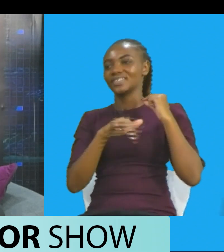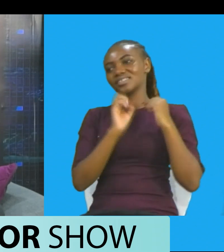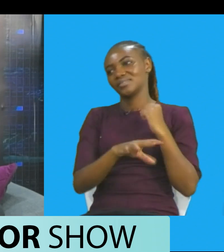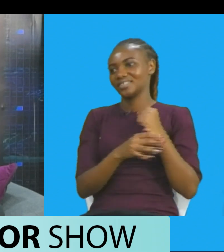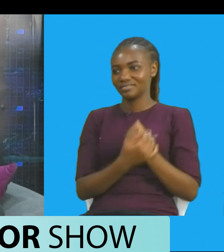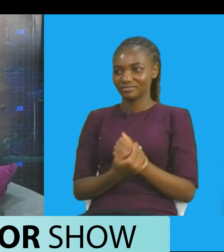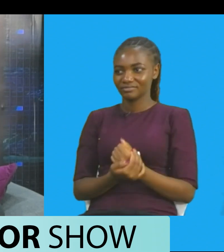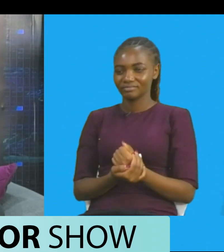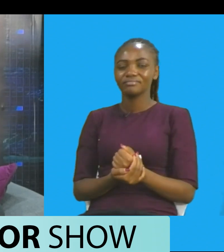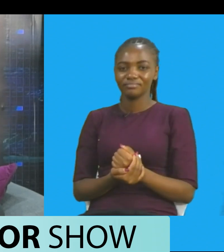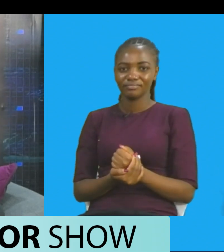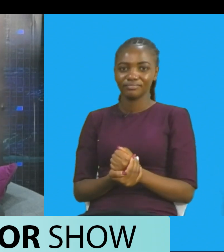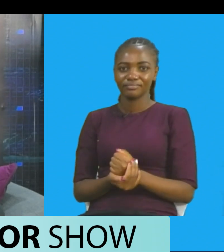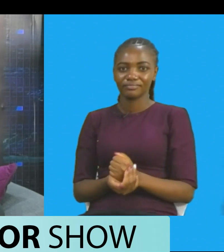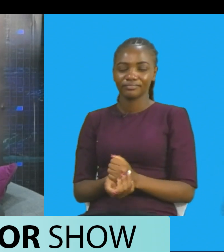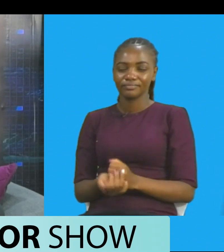one.